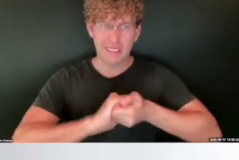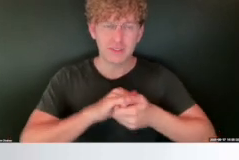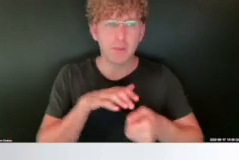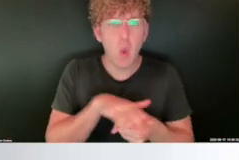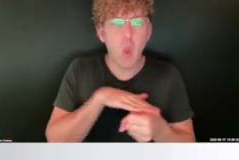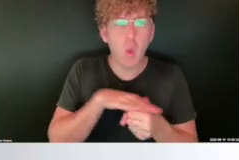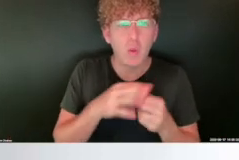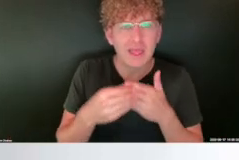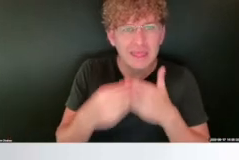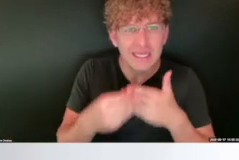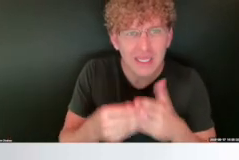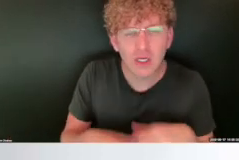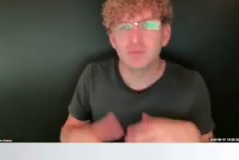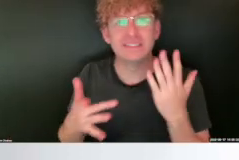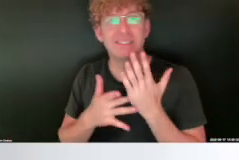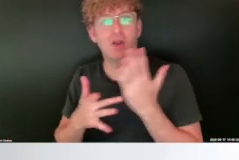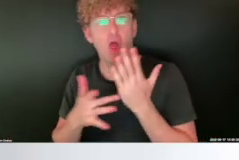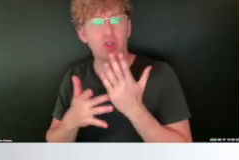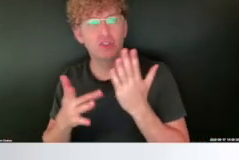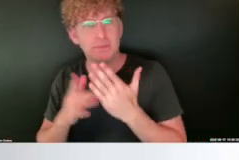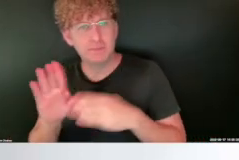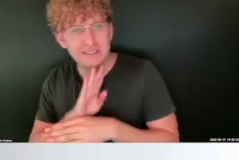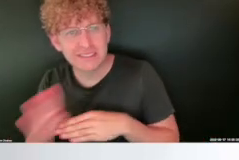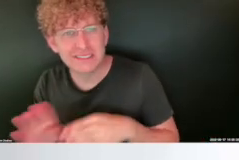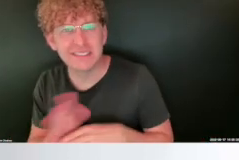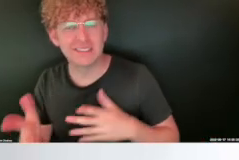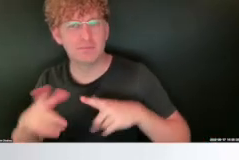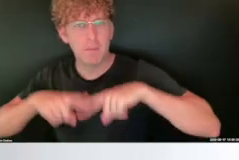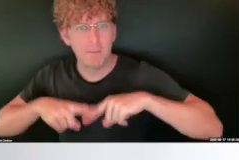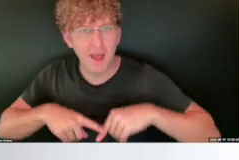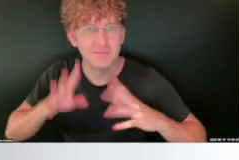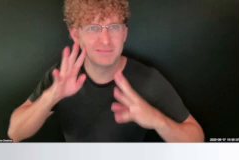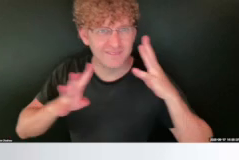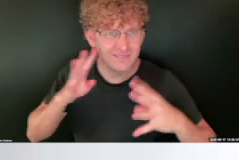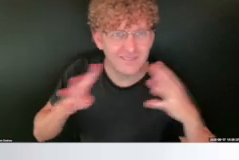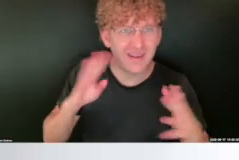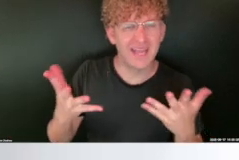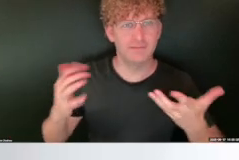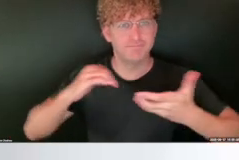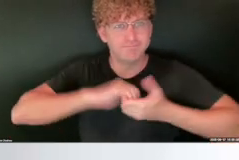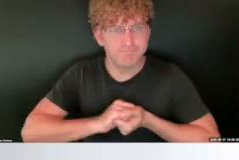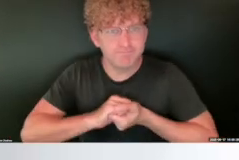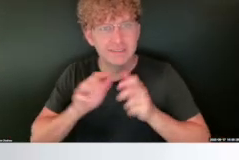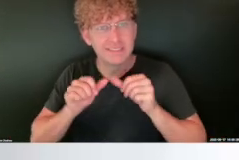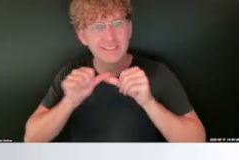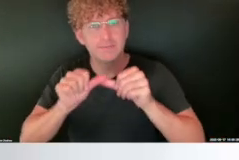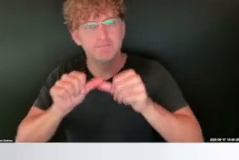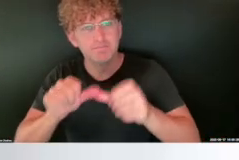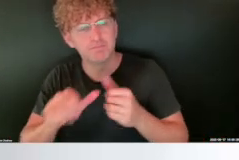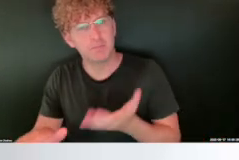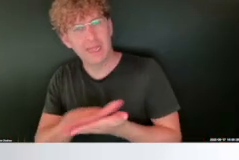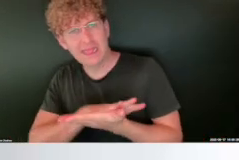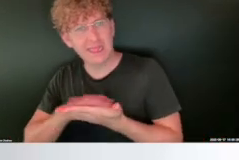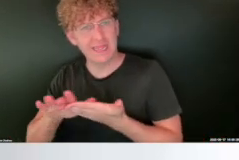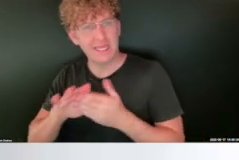a sustainable, impactful mode of clean mobility. For example, 39 battery electric school buses were deployed